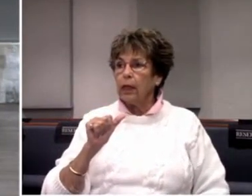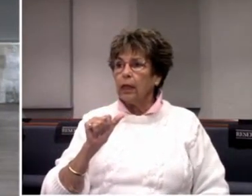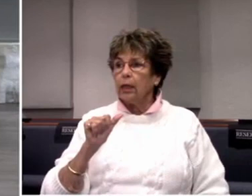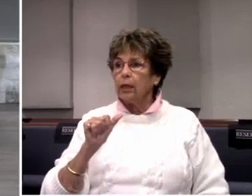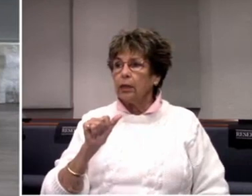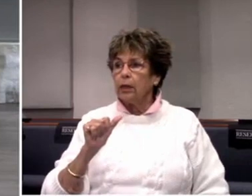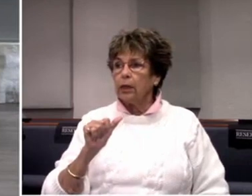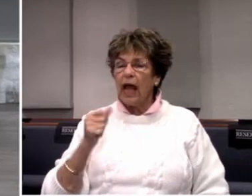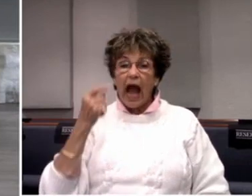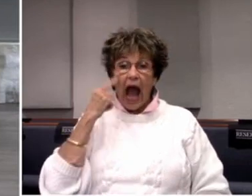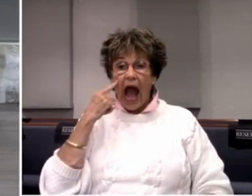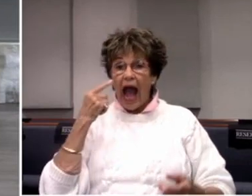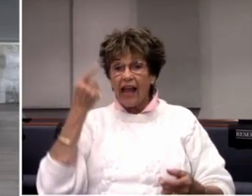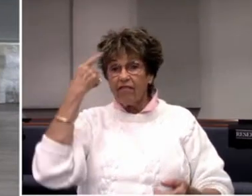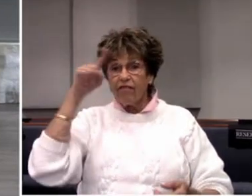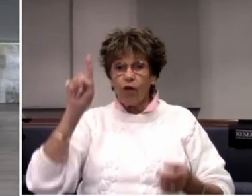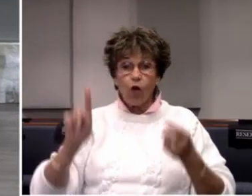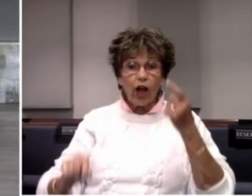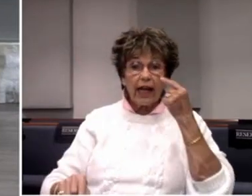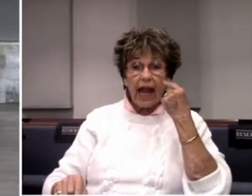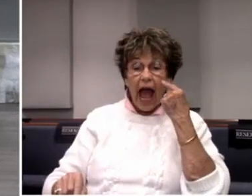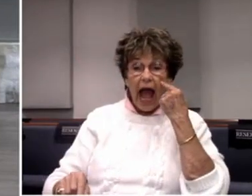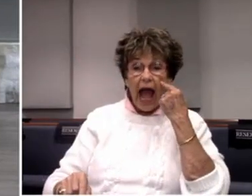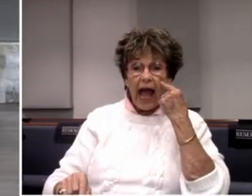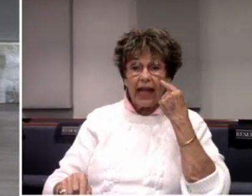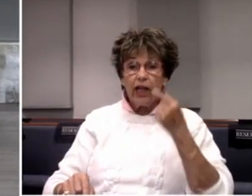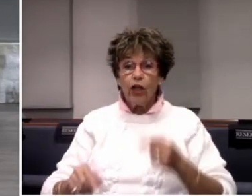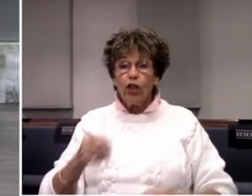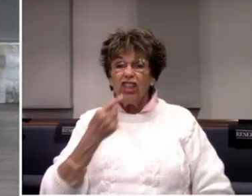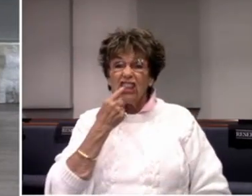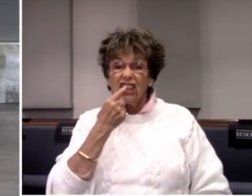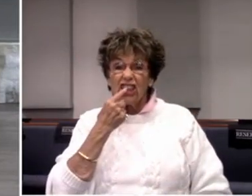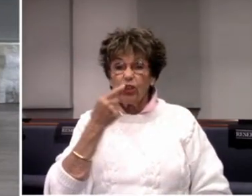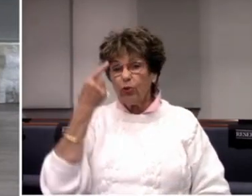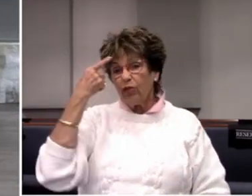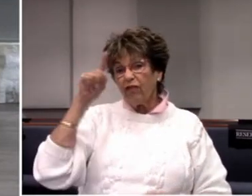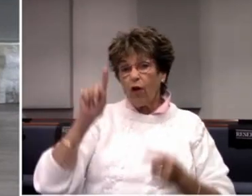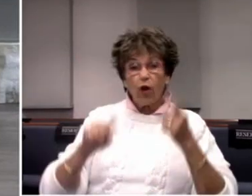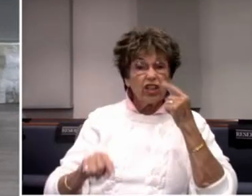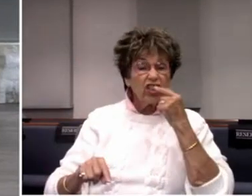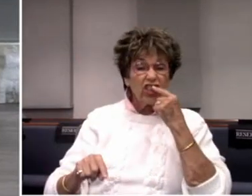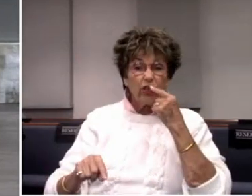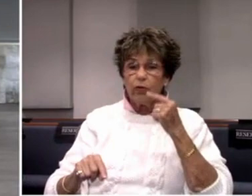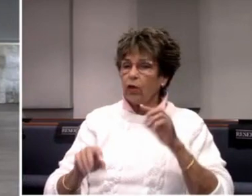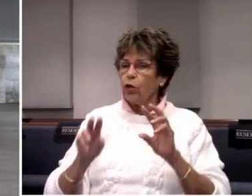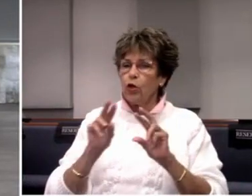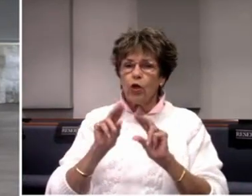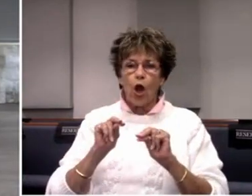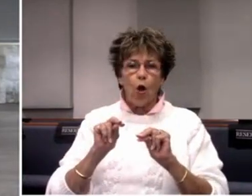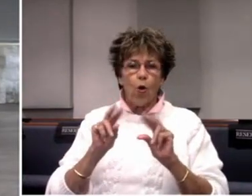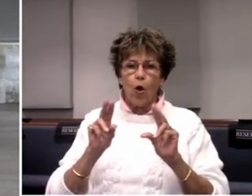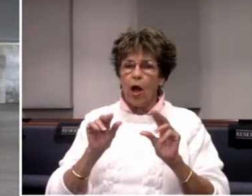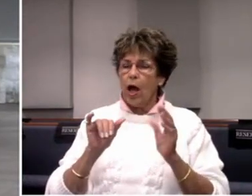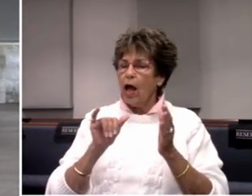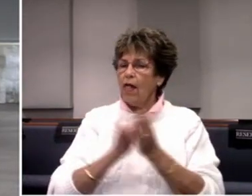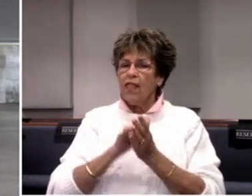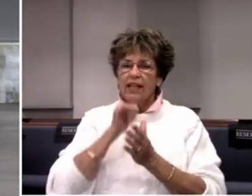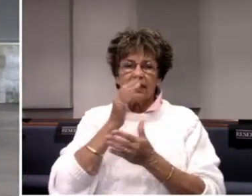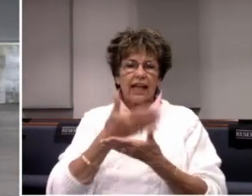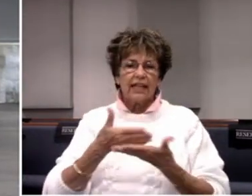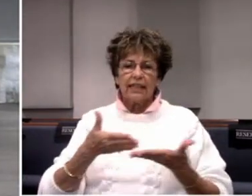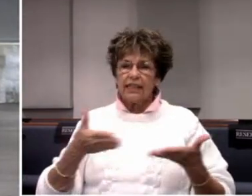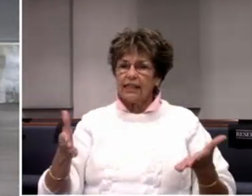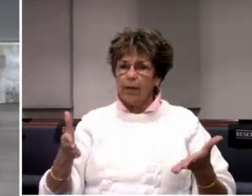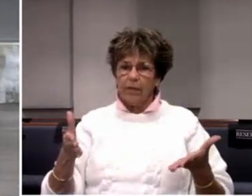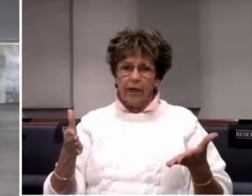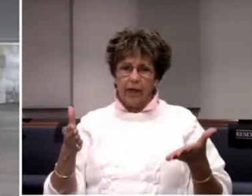eye, tooth for a tooth, what you did to me, I'm going to do to you, that's not something that the doctrine of salvation